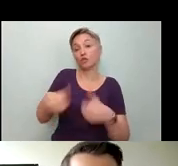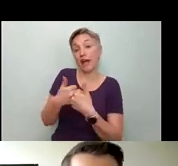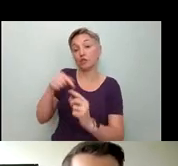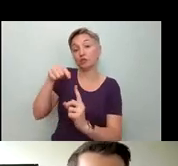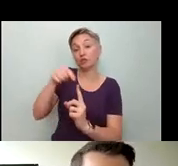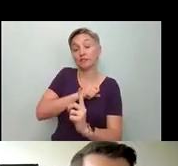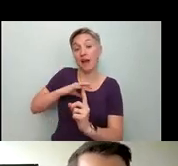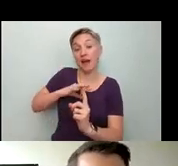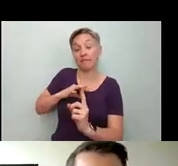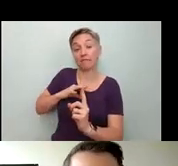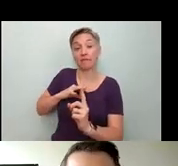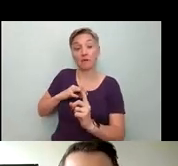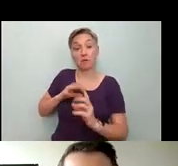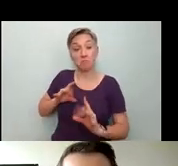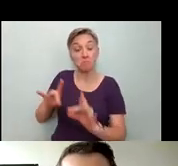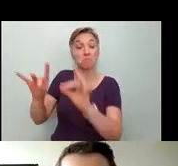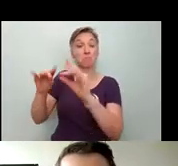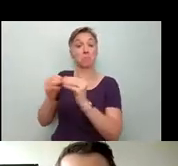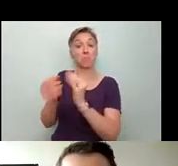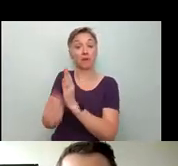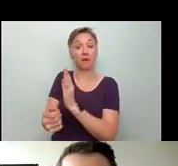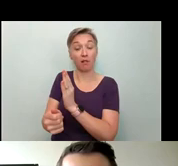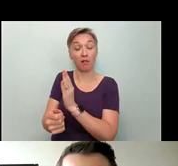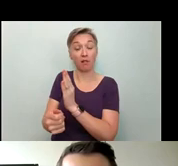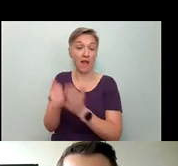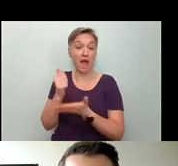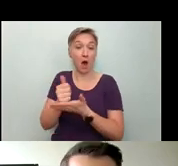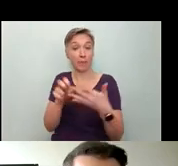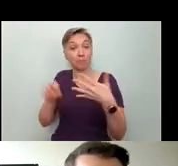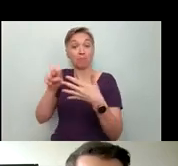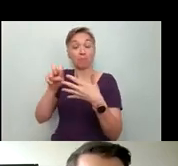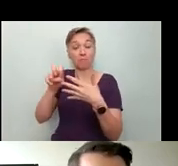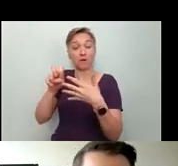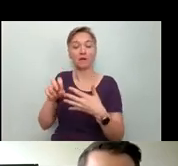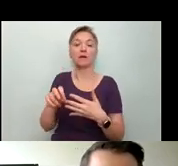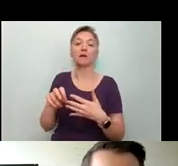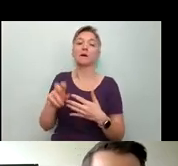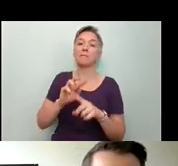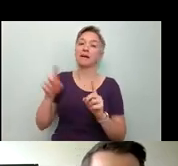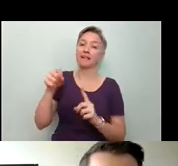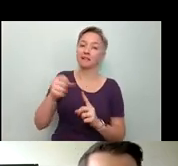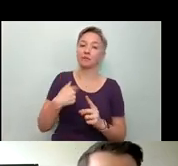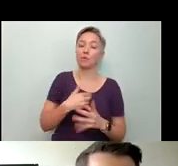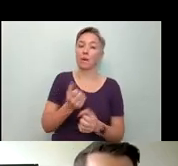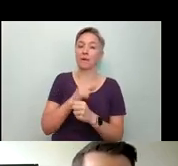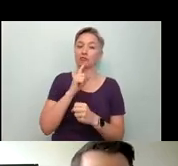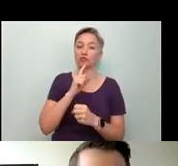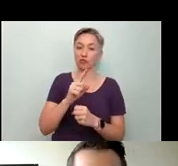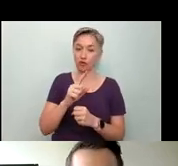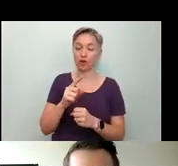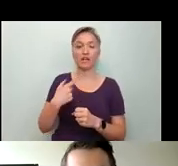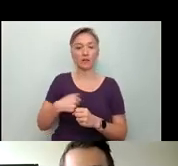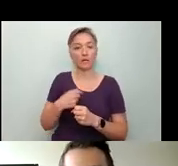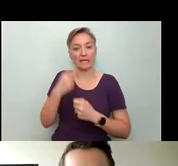staff to achieve that next level. And certainly we want to make sure, and we are absolutely doing everything we can to make sure that those things are taken